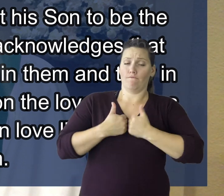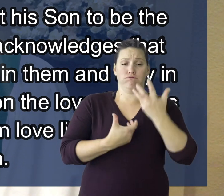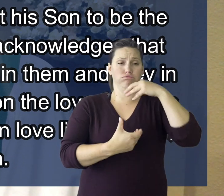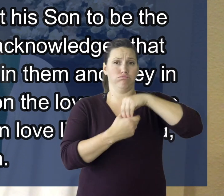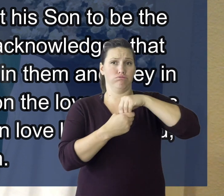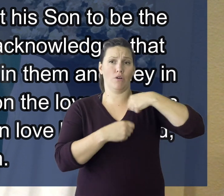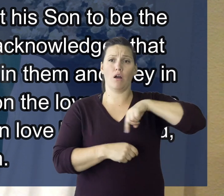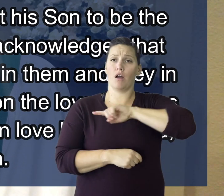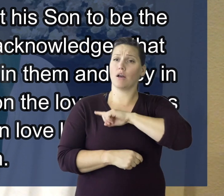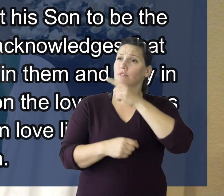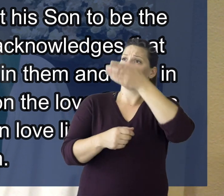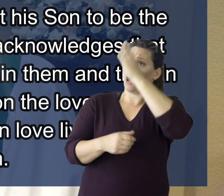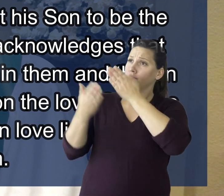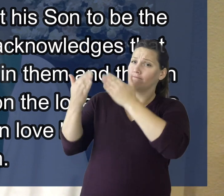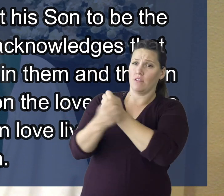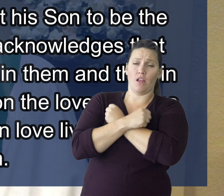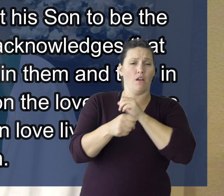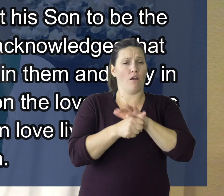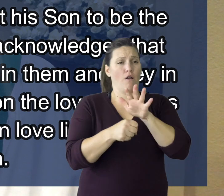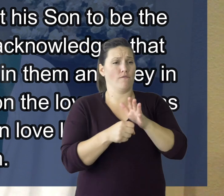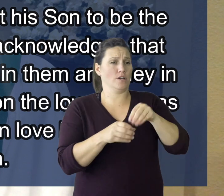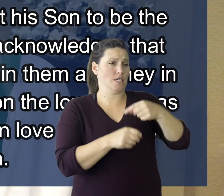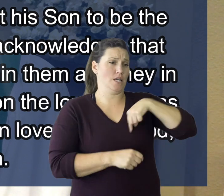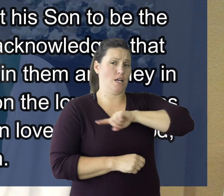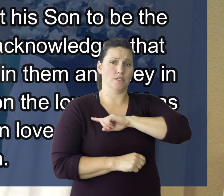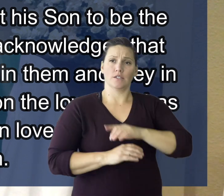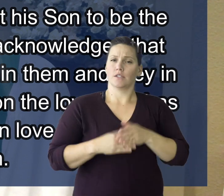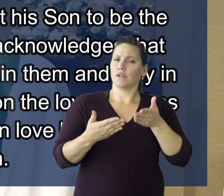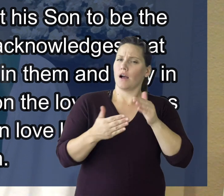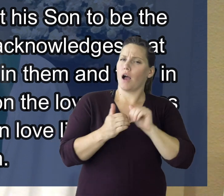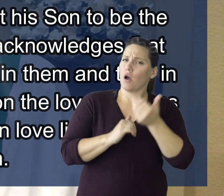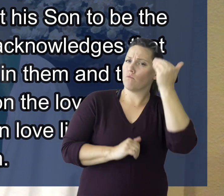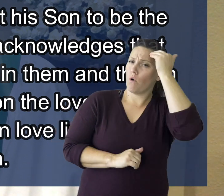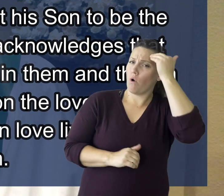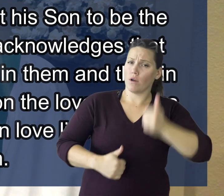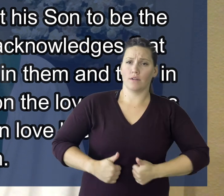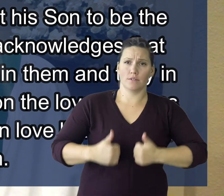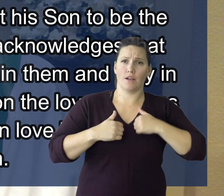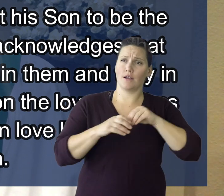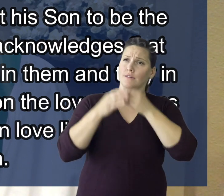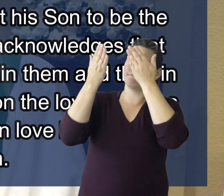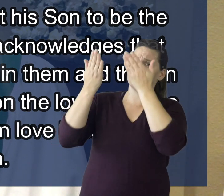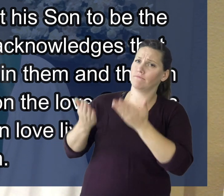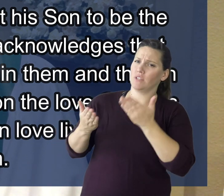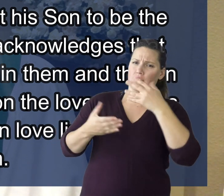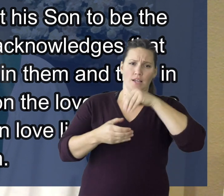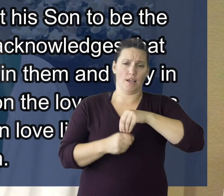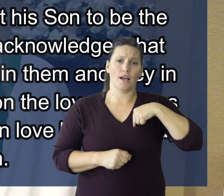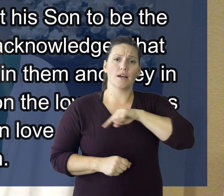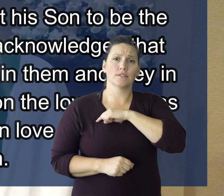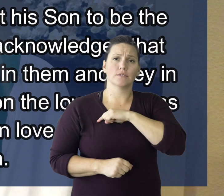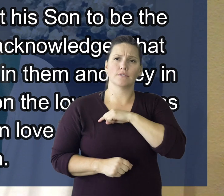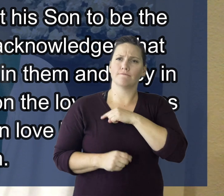us, and his love is made complete in us. This is how we know that we live in him and he in